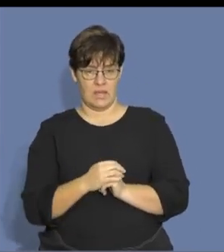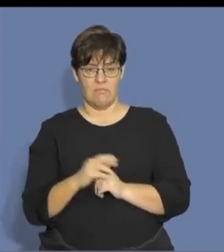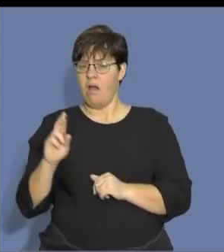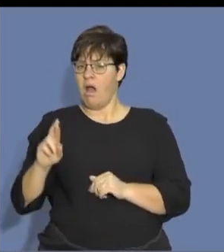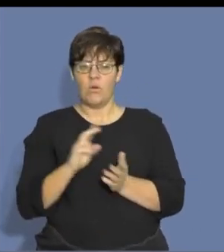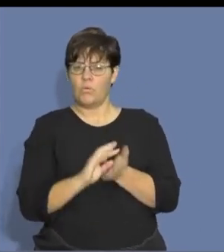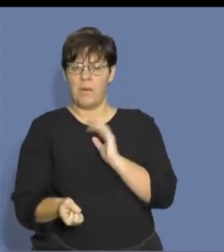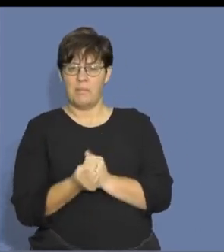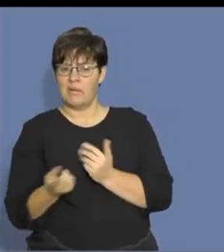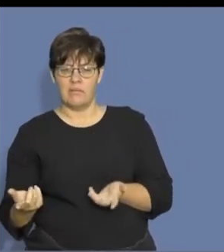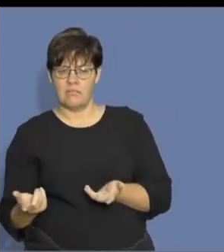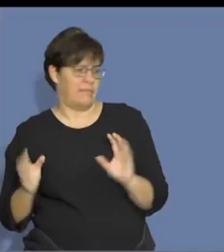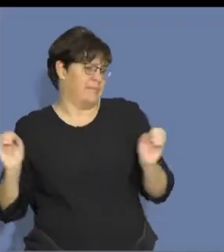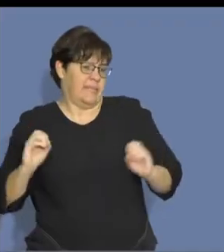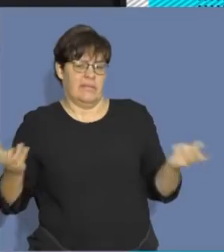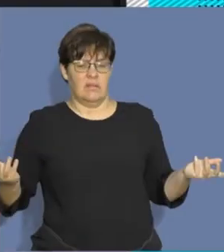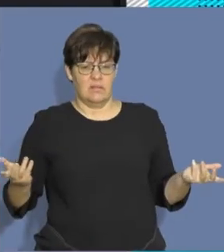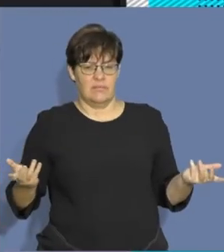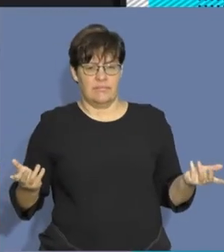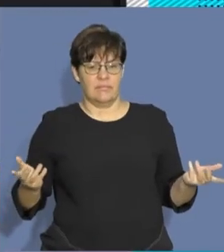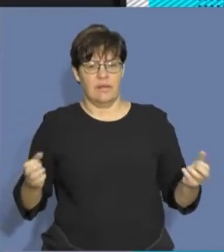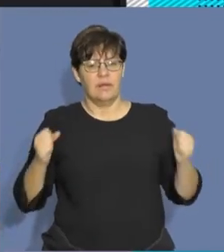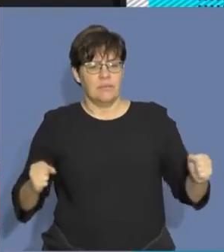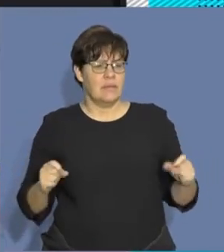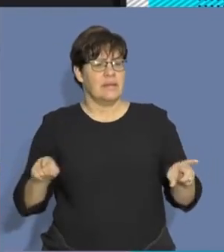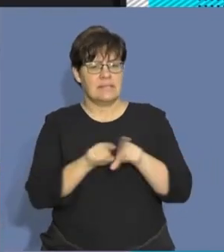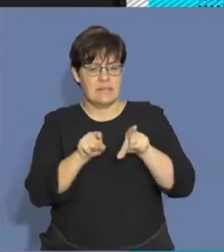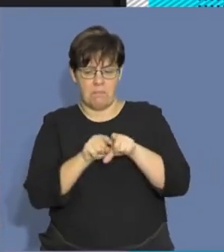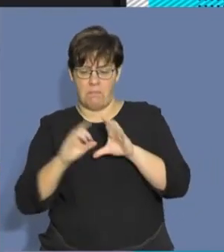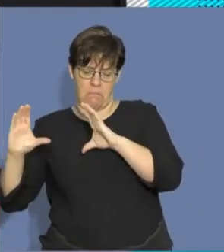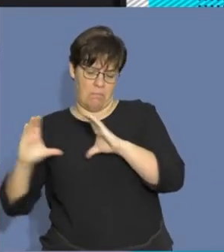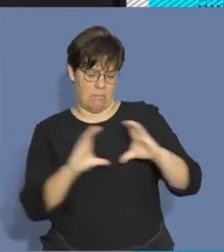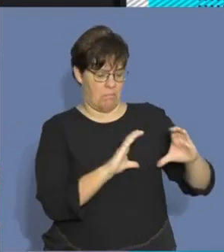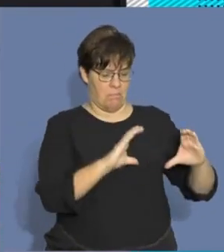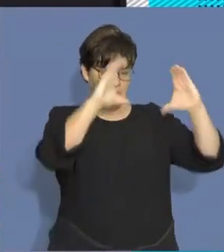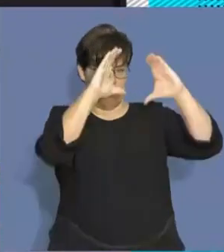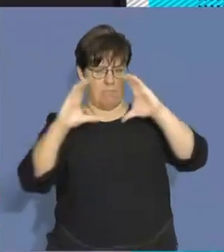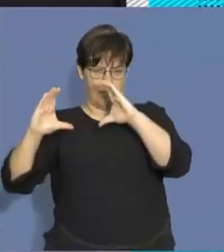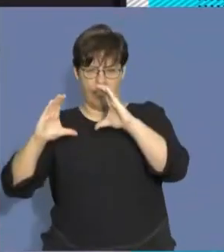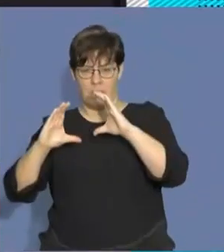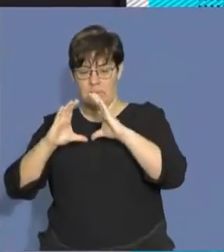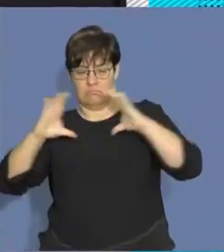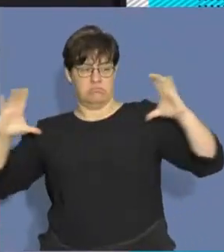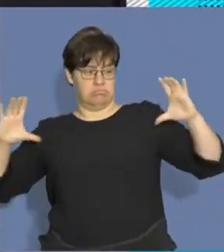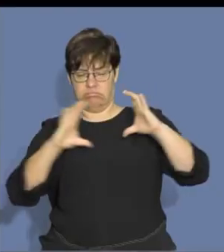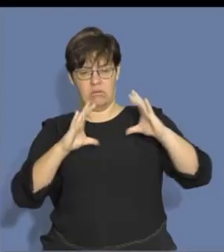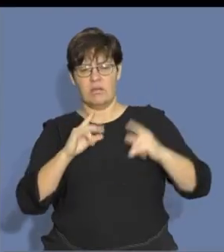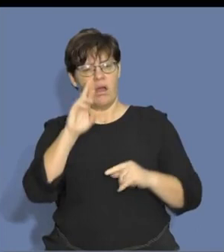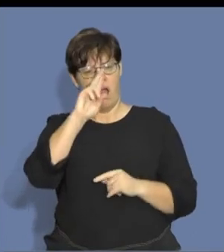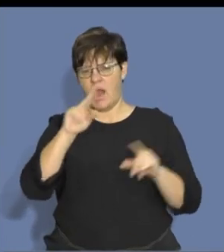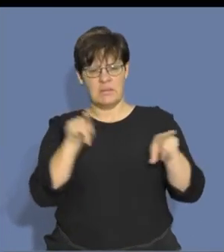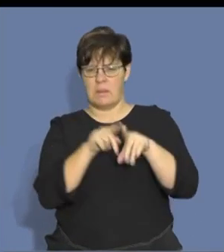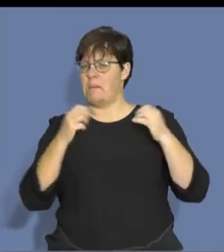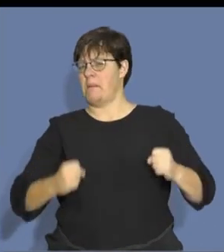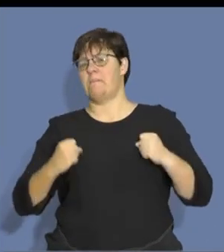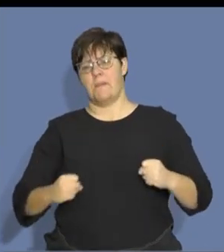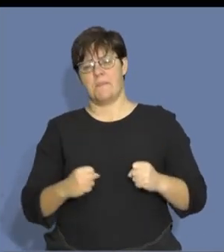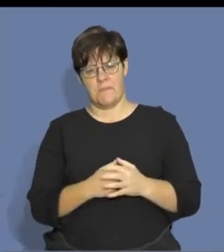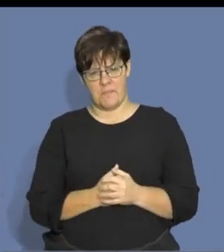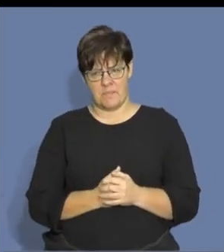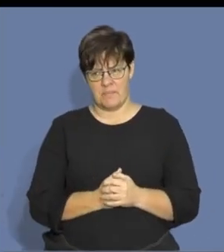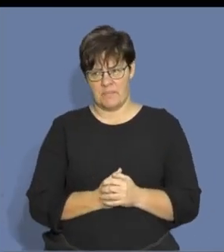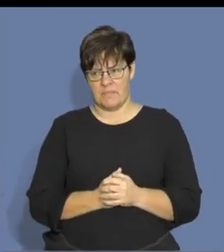radius? Well, nothing. It's exactly the same circle that's been shifted, and so the radius stays exactly the same, and